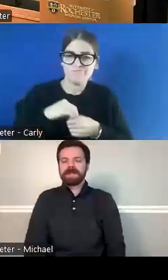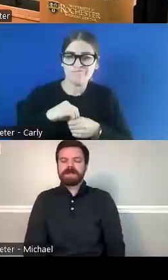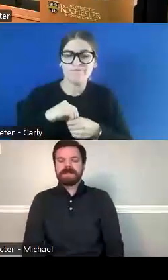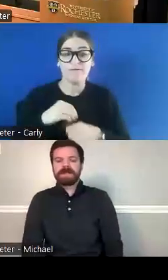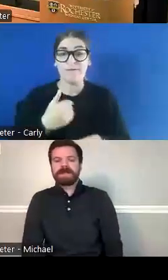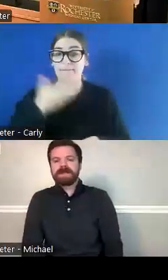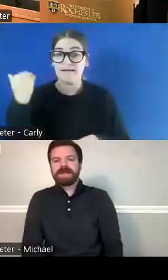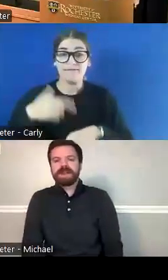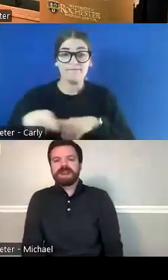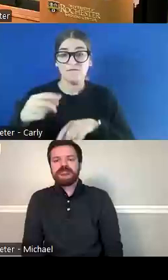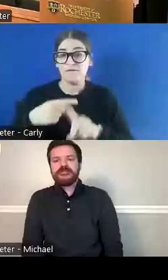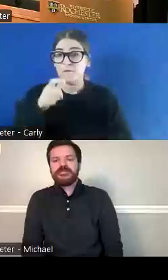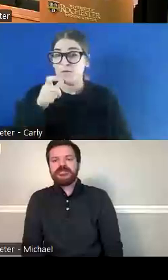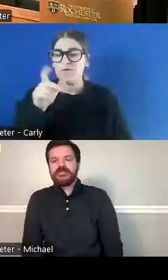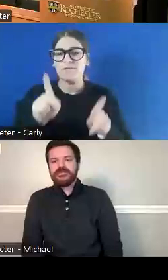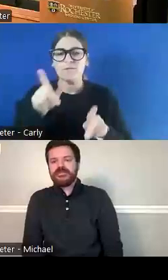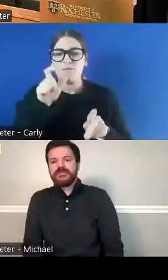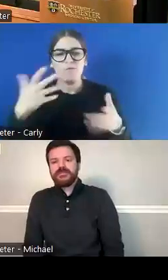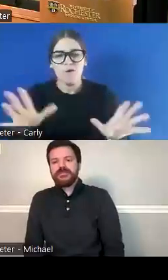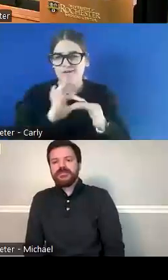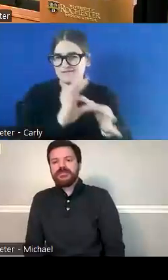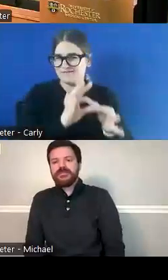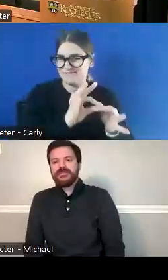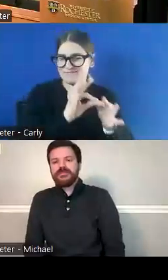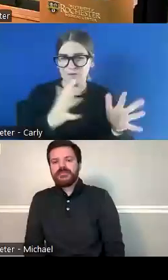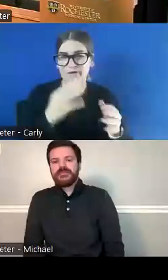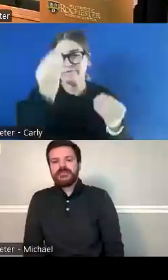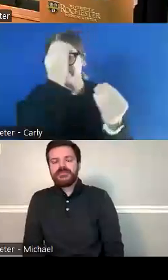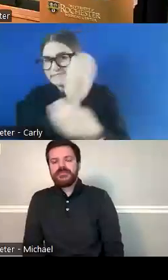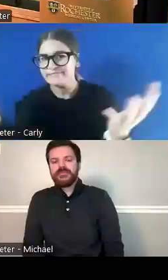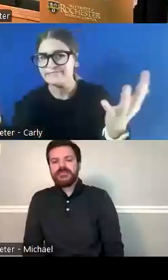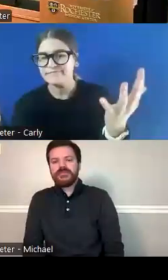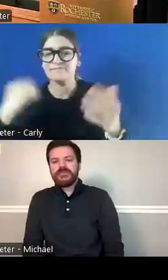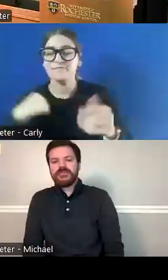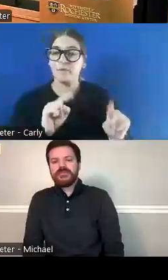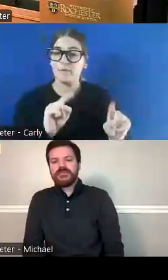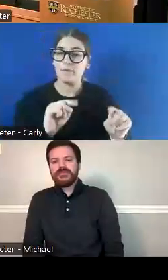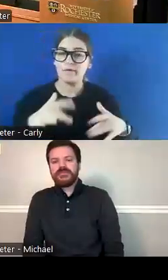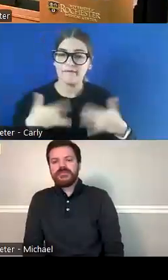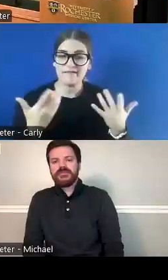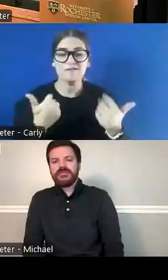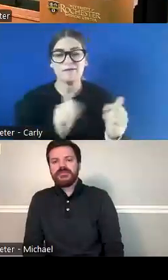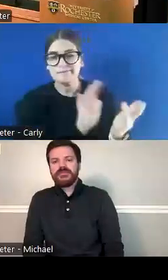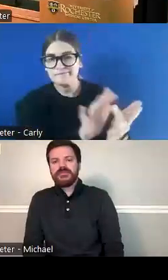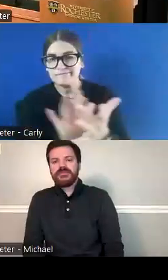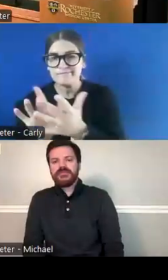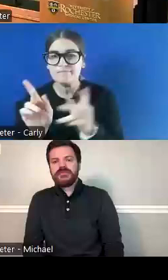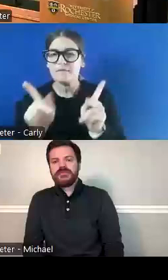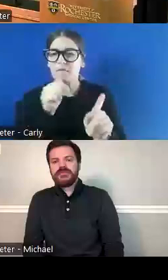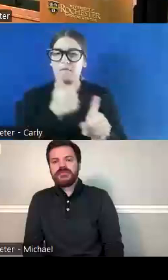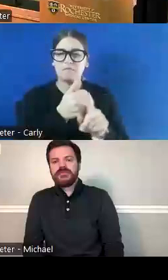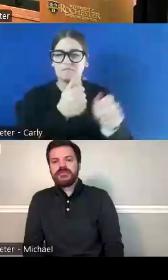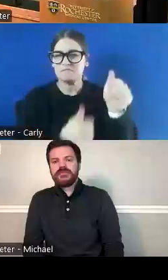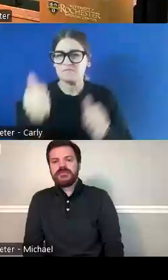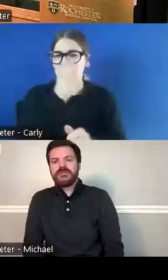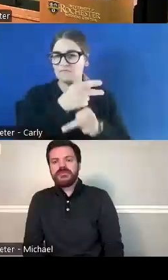from people who have a personal relationship with me. I keep going to those events, trying to reach people who are in supervisory type roles and